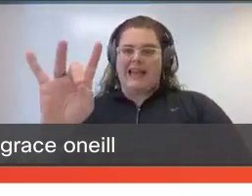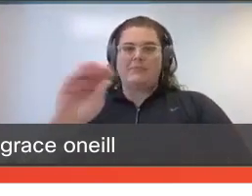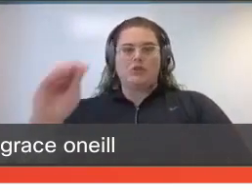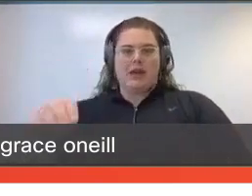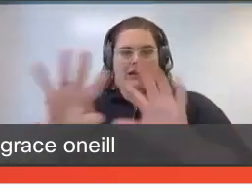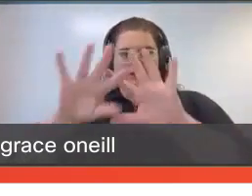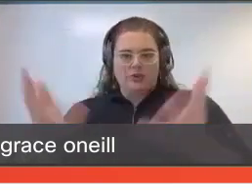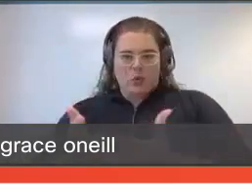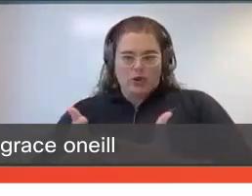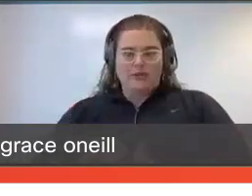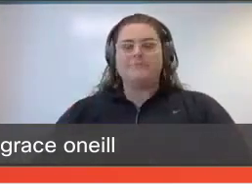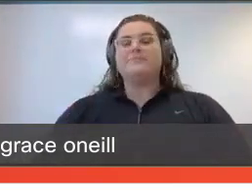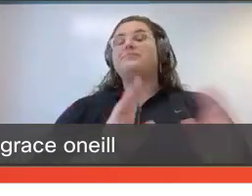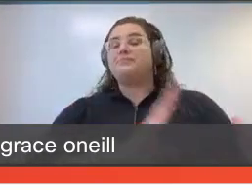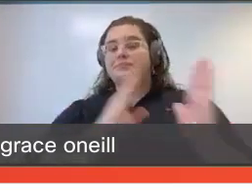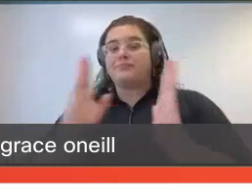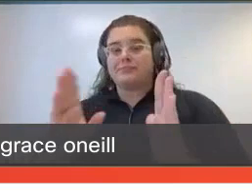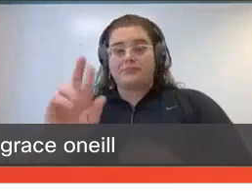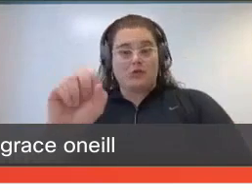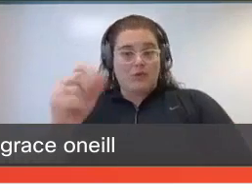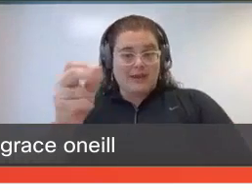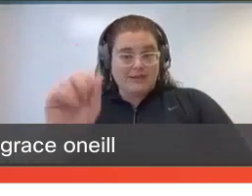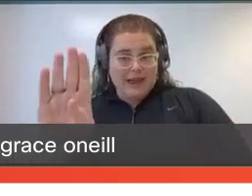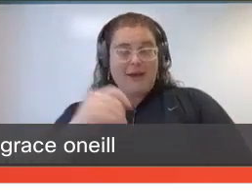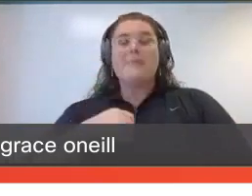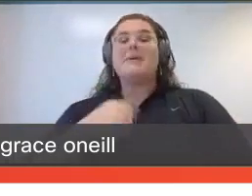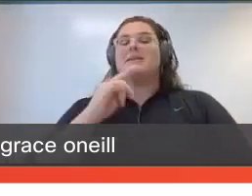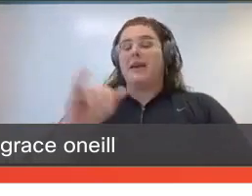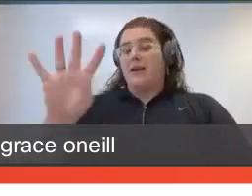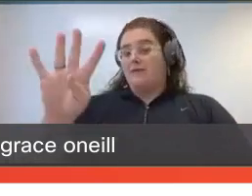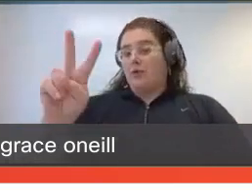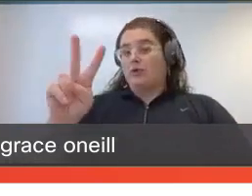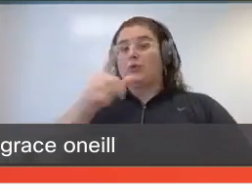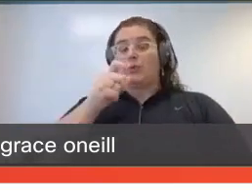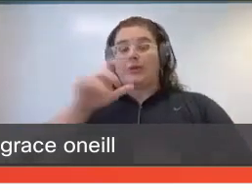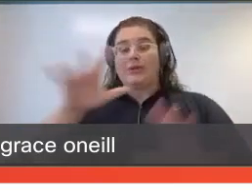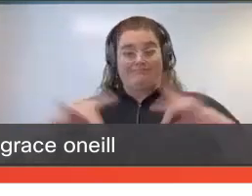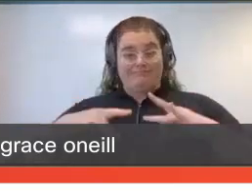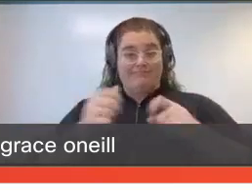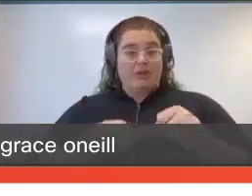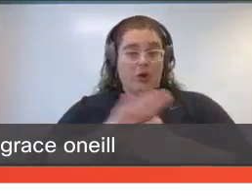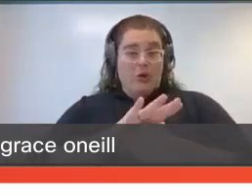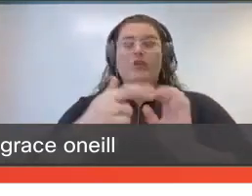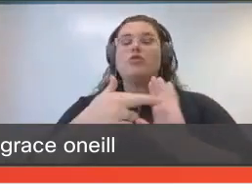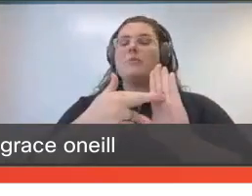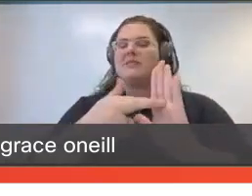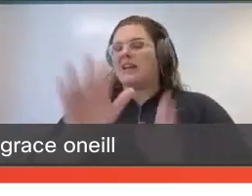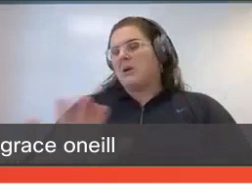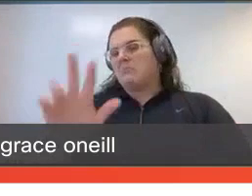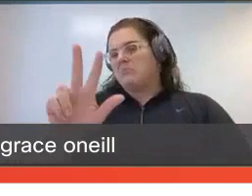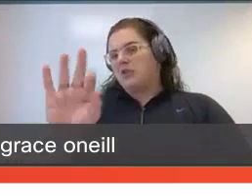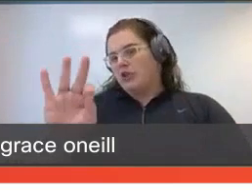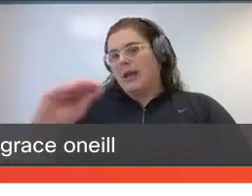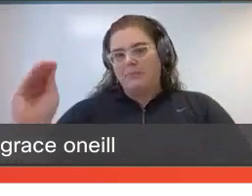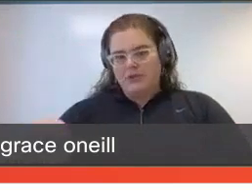In residential habilitation, the 42 people who've contracted COVID represent close to 39% of people in